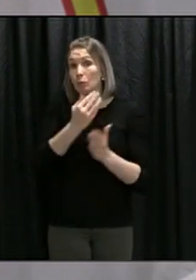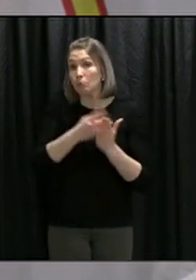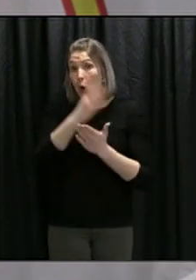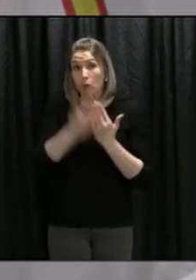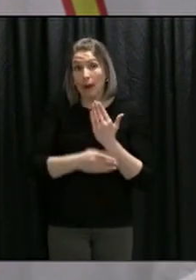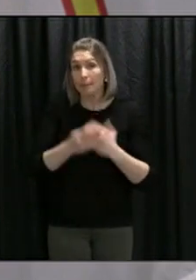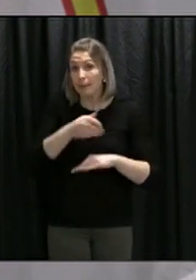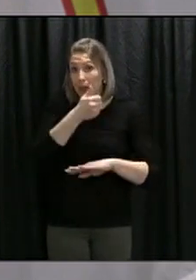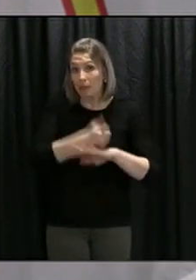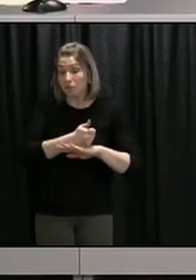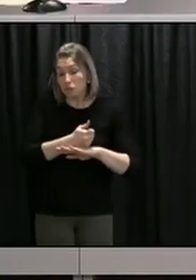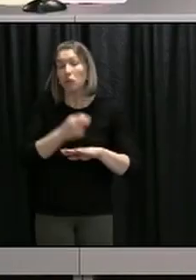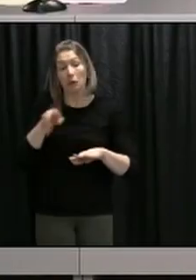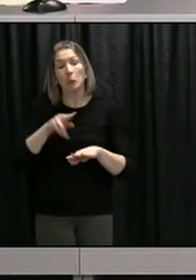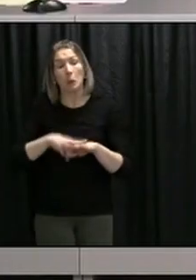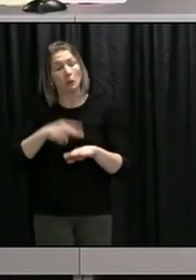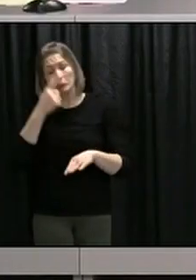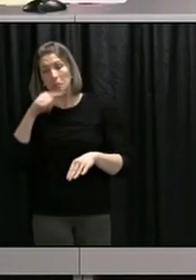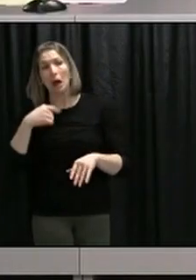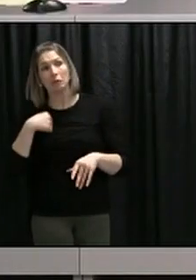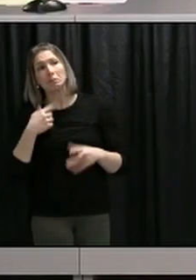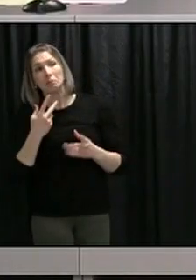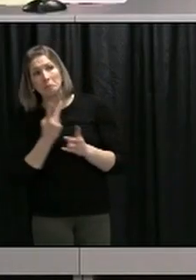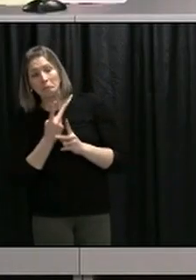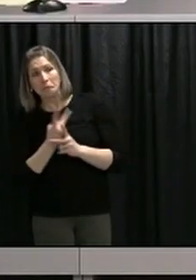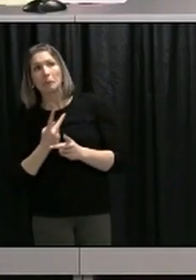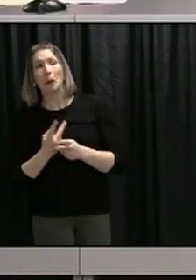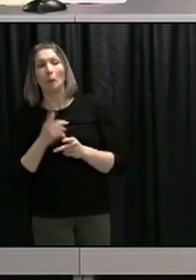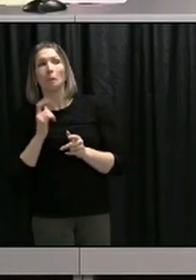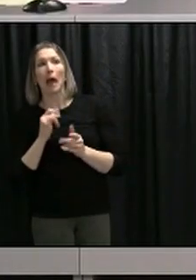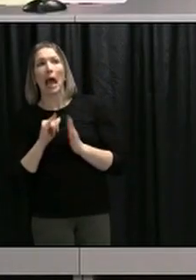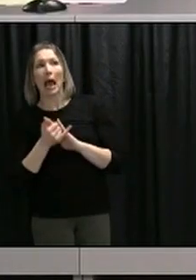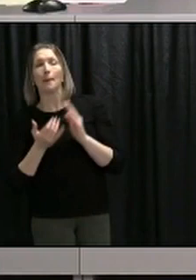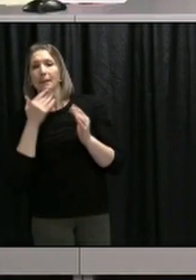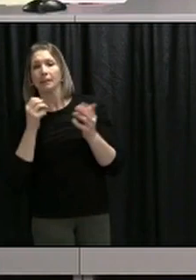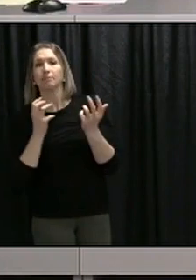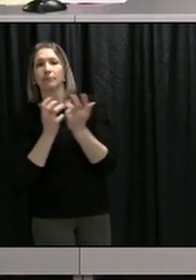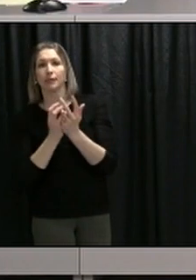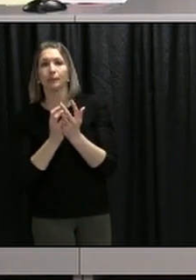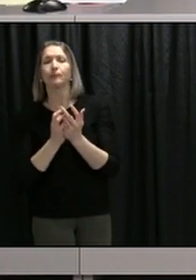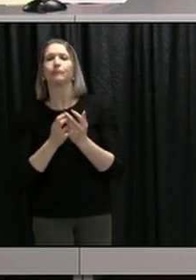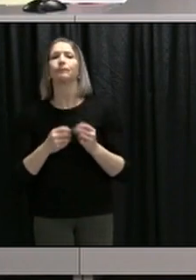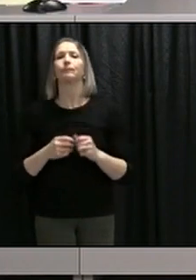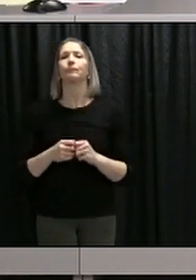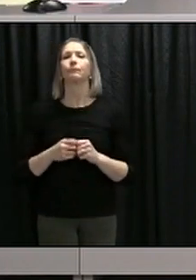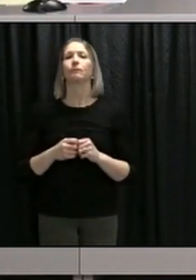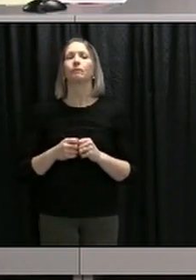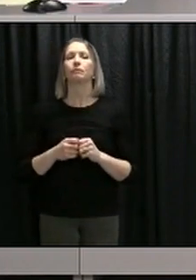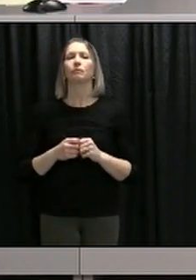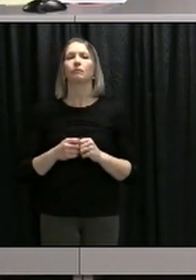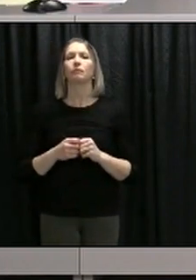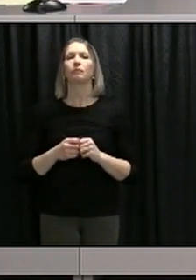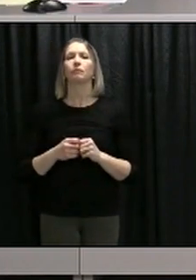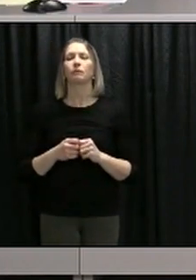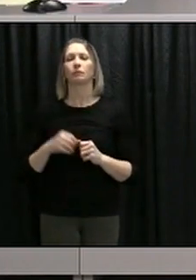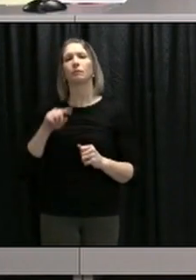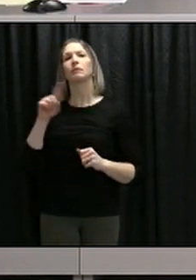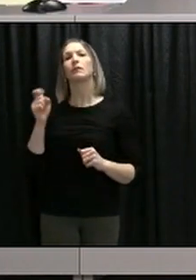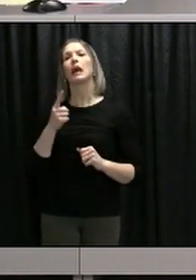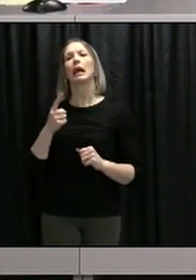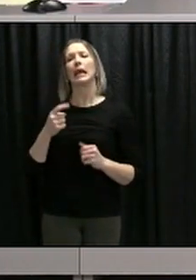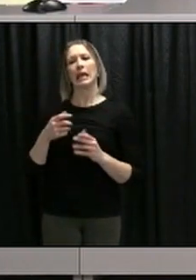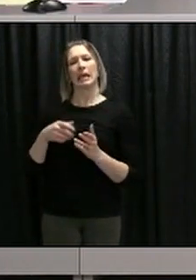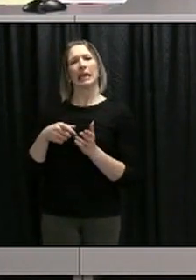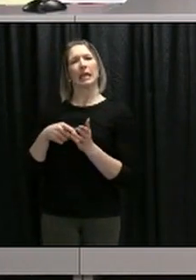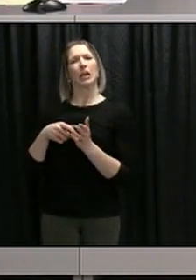Thank you. And Trudeau also mentioned today providing help when it comes to essential workers in terms of a money boost.